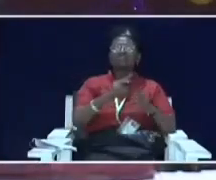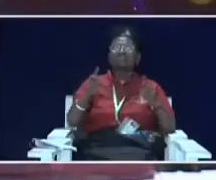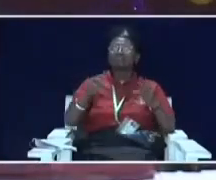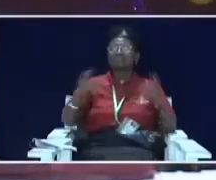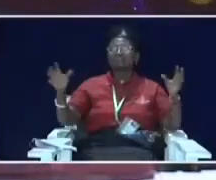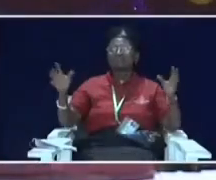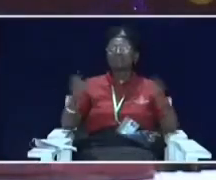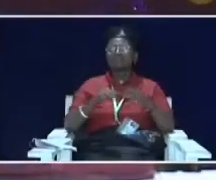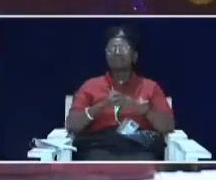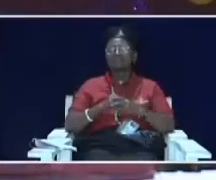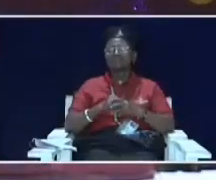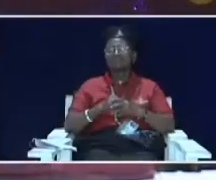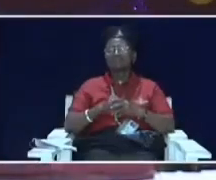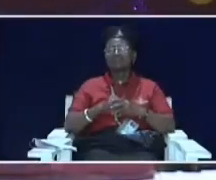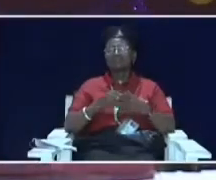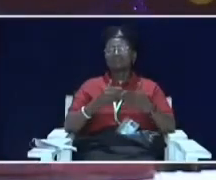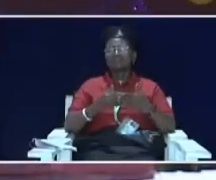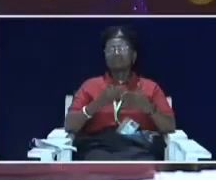Now, before